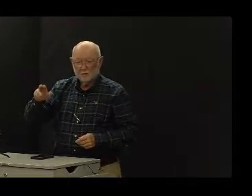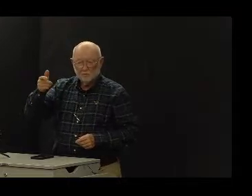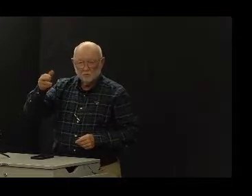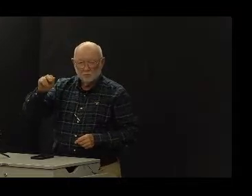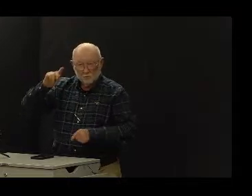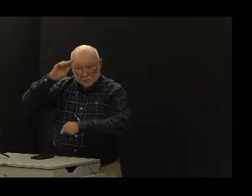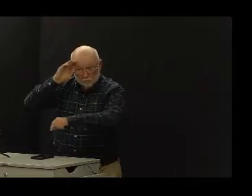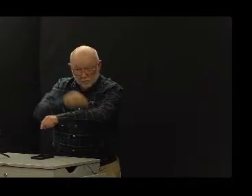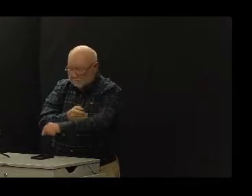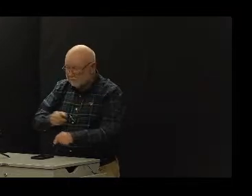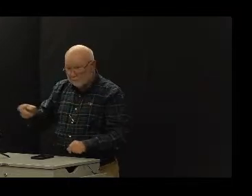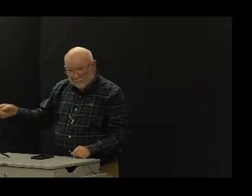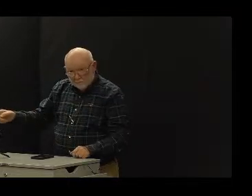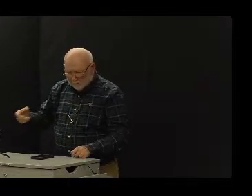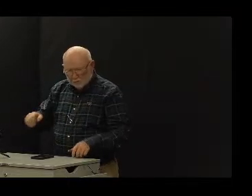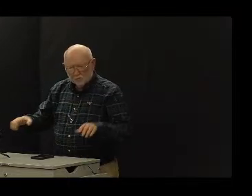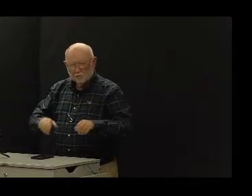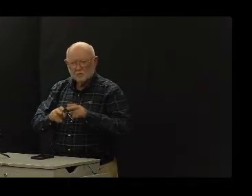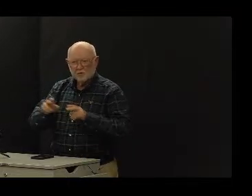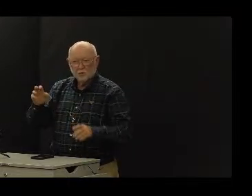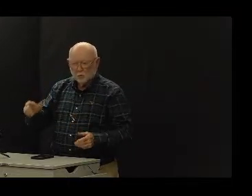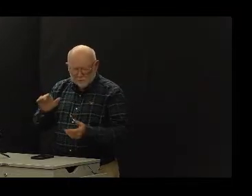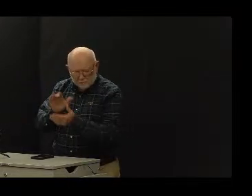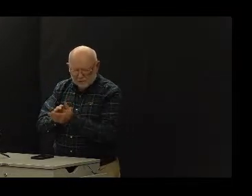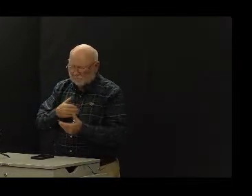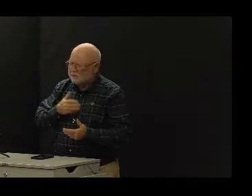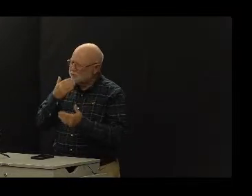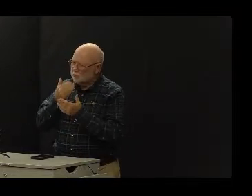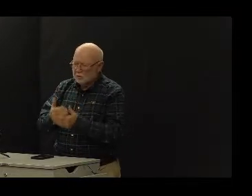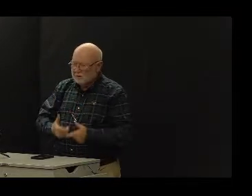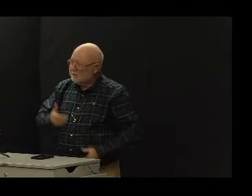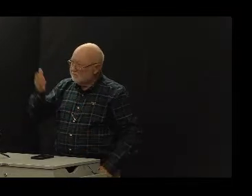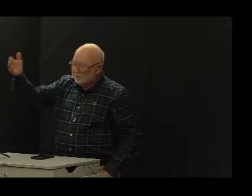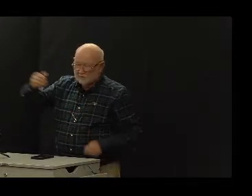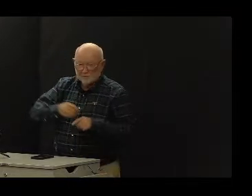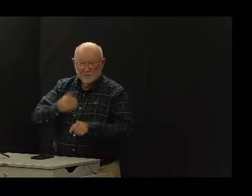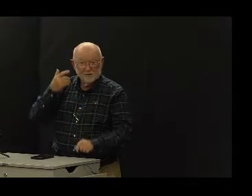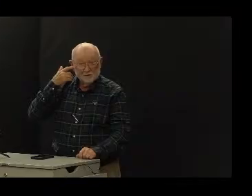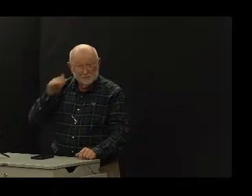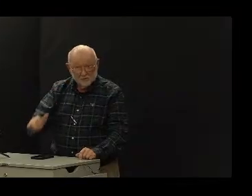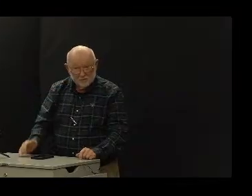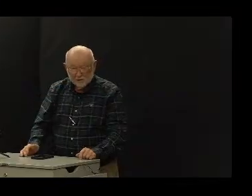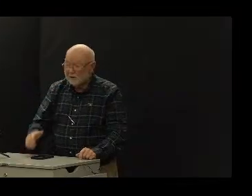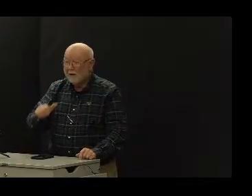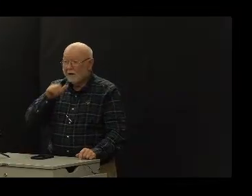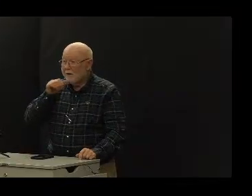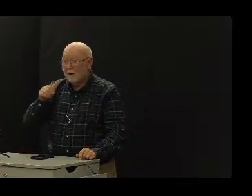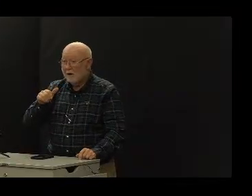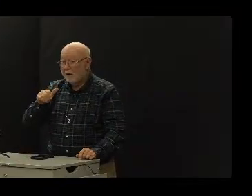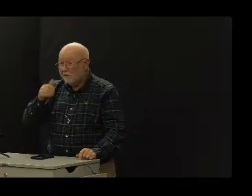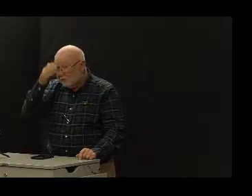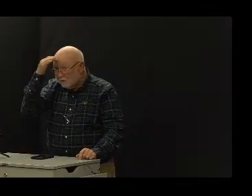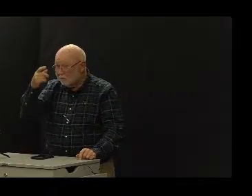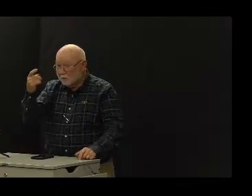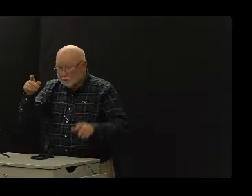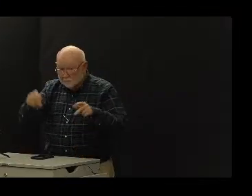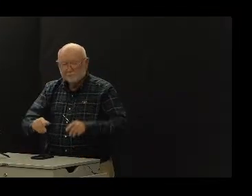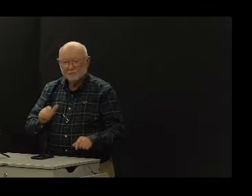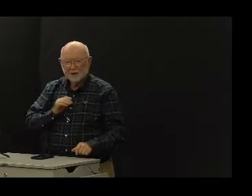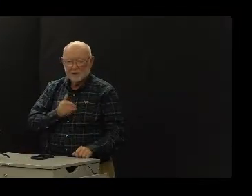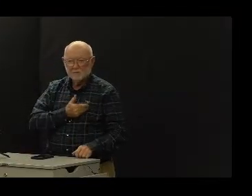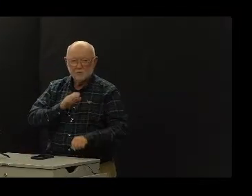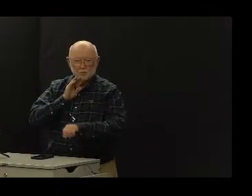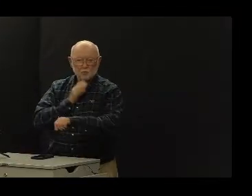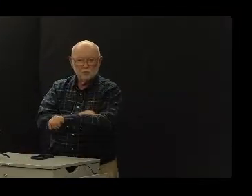I's foster grandson. And he's doing very well. He's married. He and his wife are leading a great life out